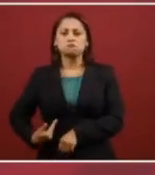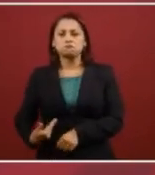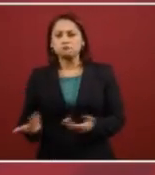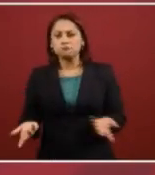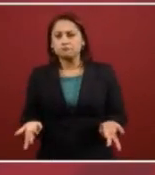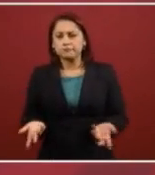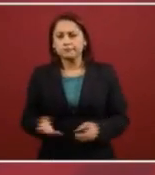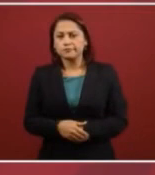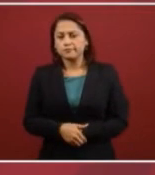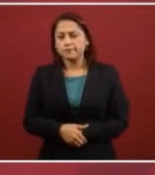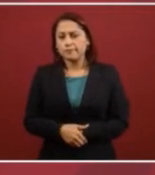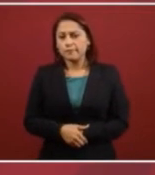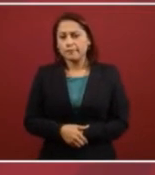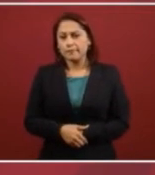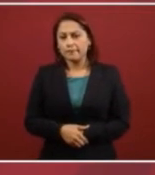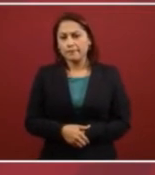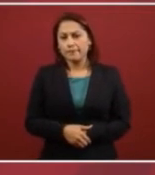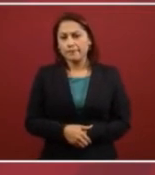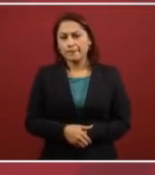the decision of the president.